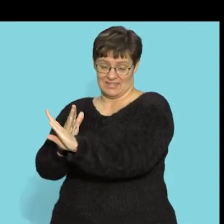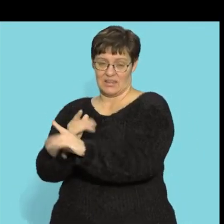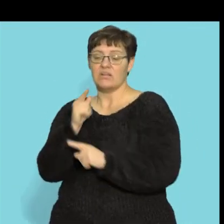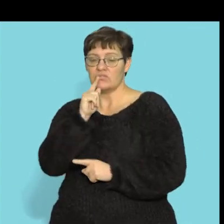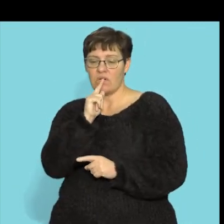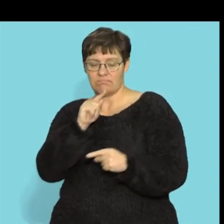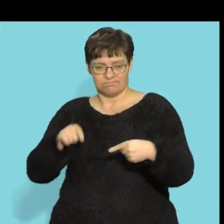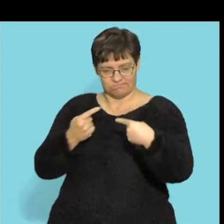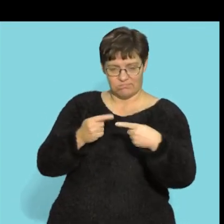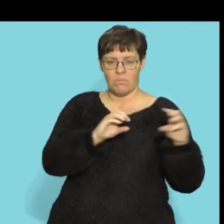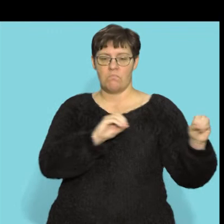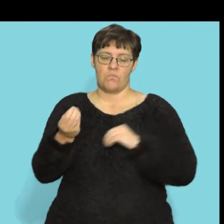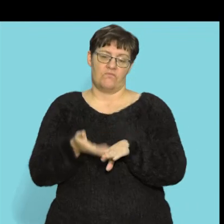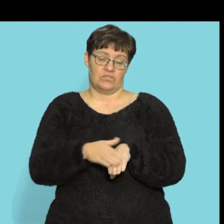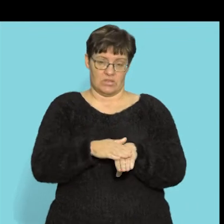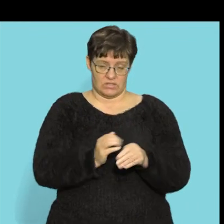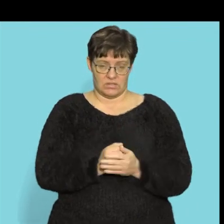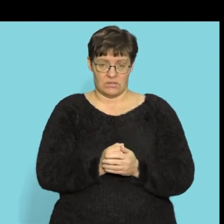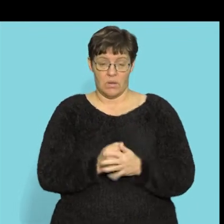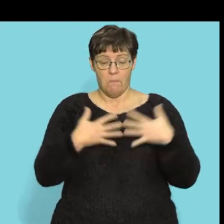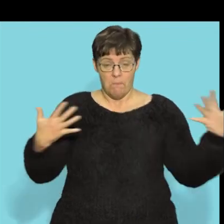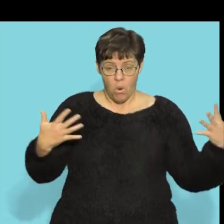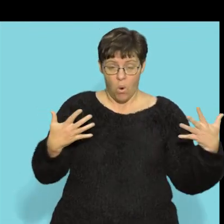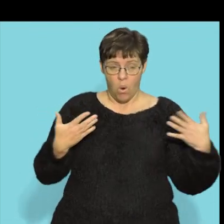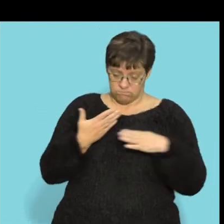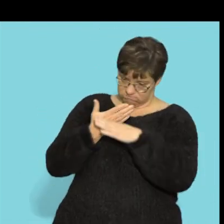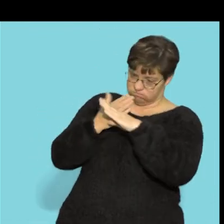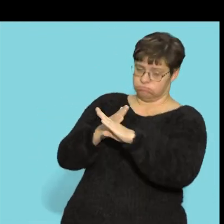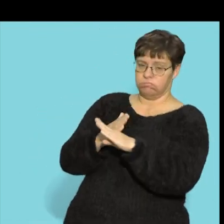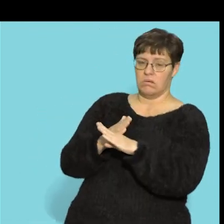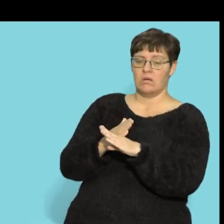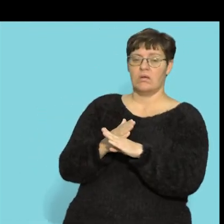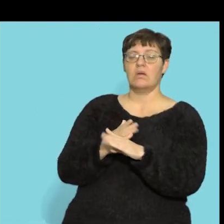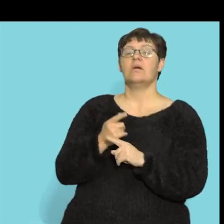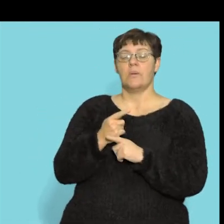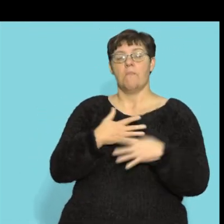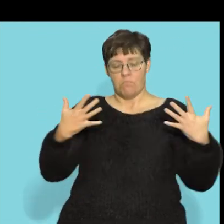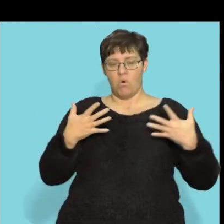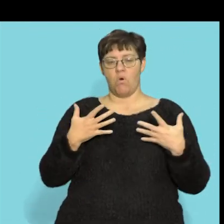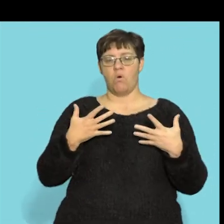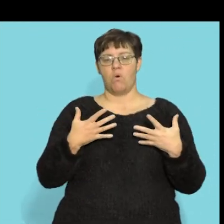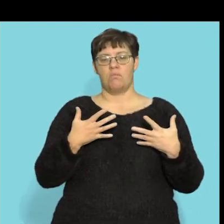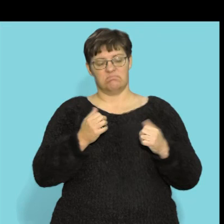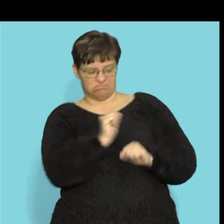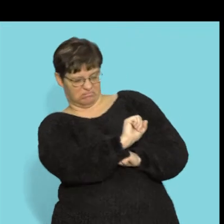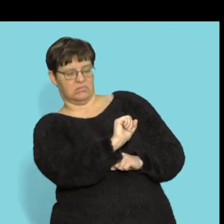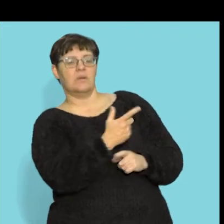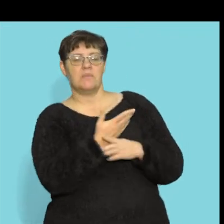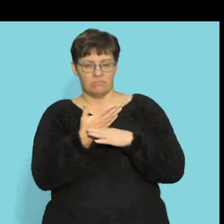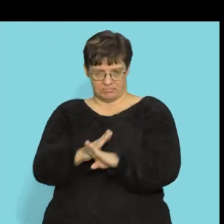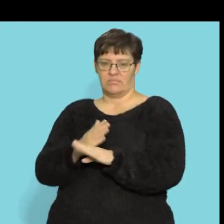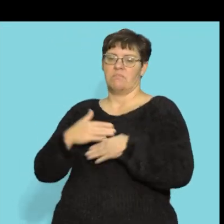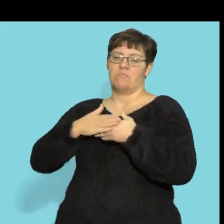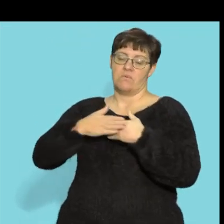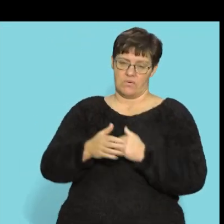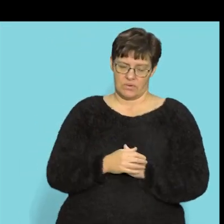the opposition to the movement of charge. So the greater the opposition, the greater the resistance, right? And then also we know